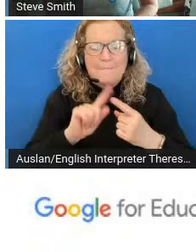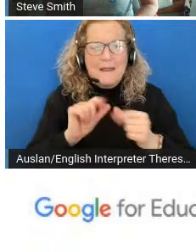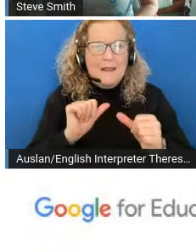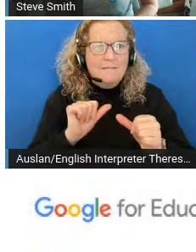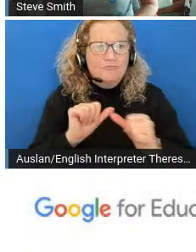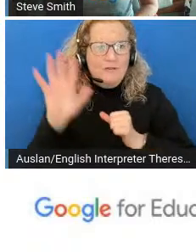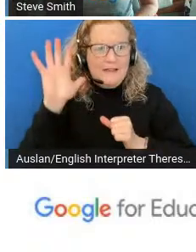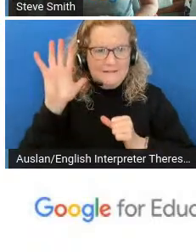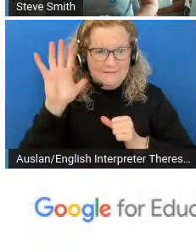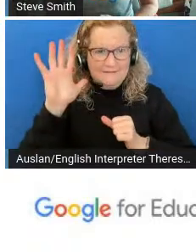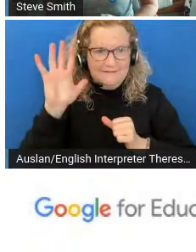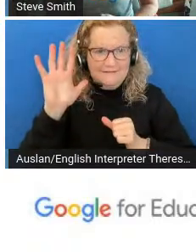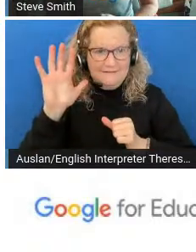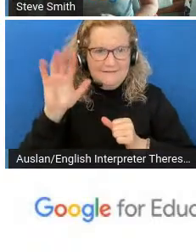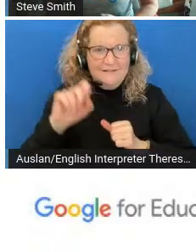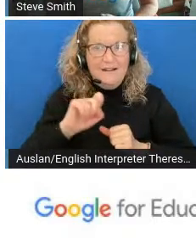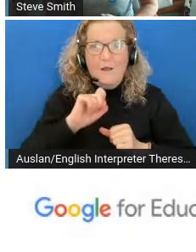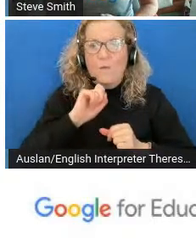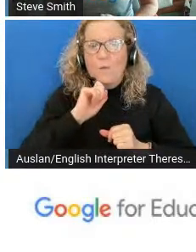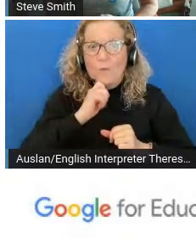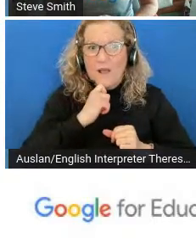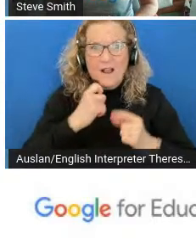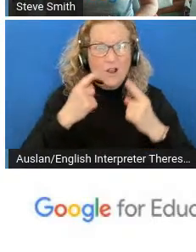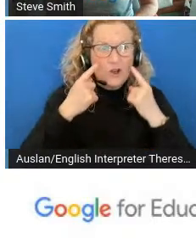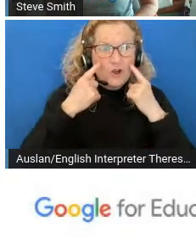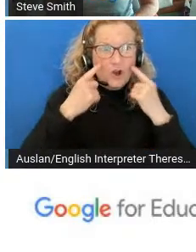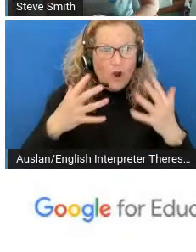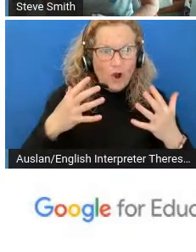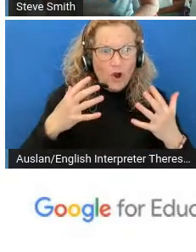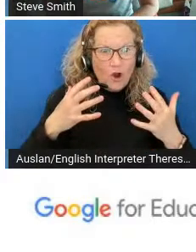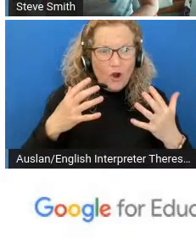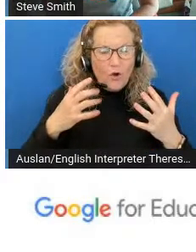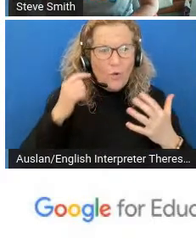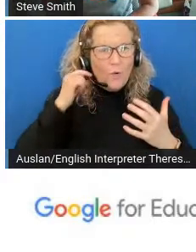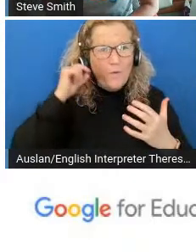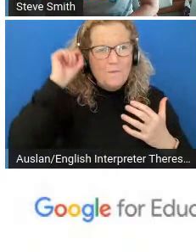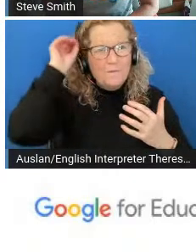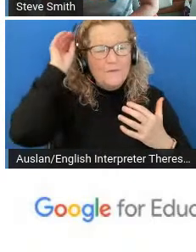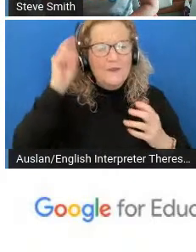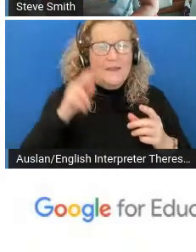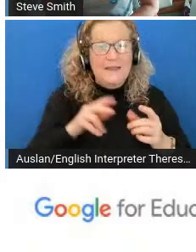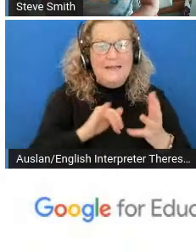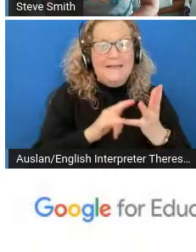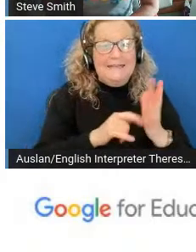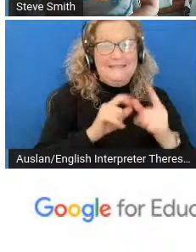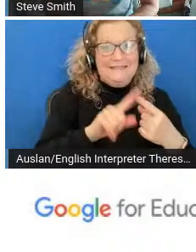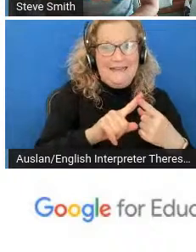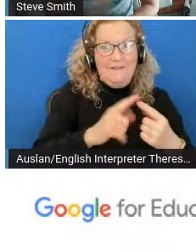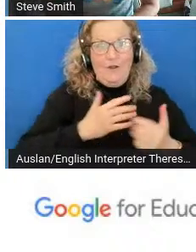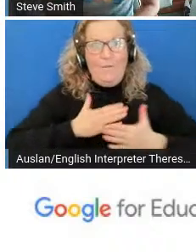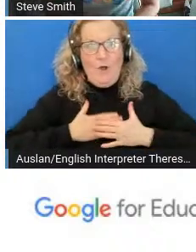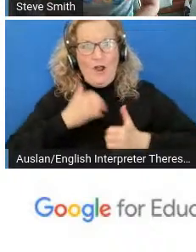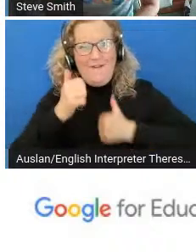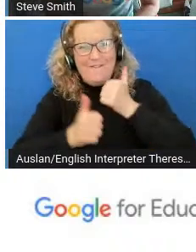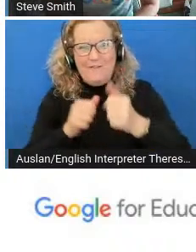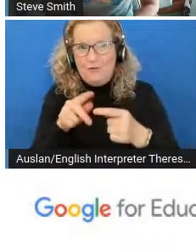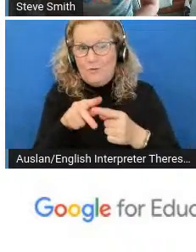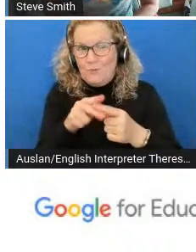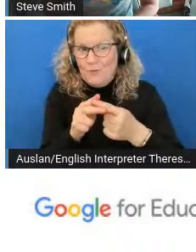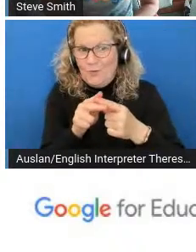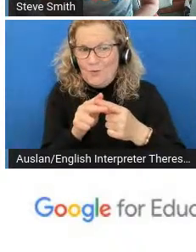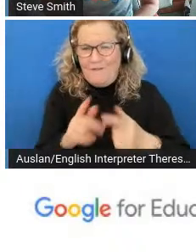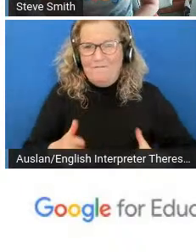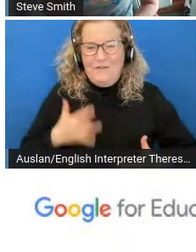going to showcase some of what are both Steve and my favourite tools online. So I'm very excited about that.